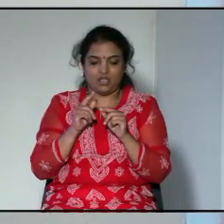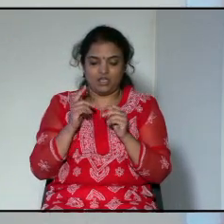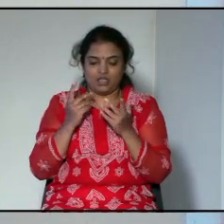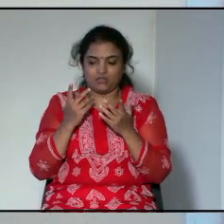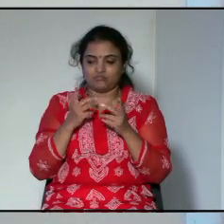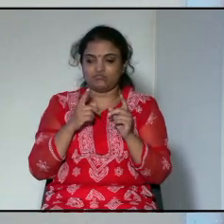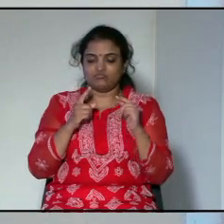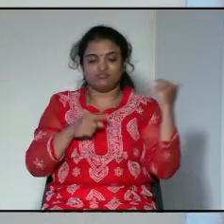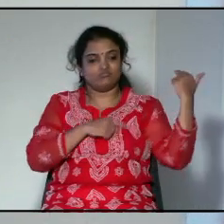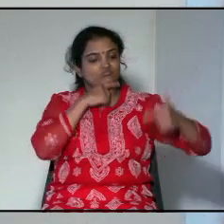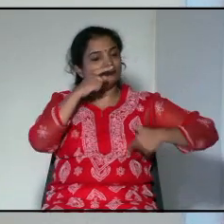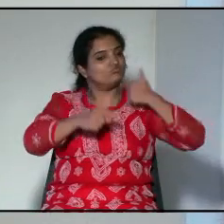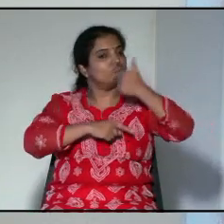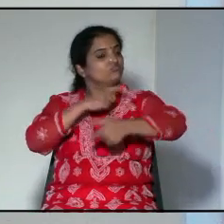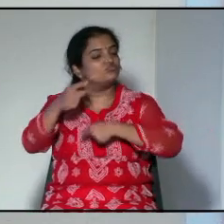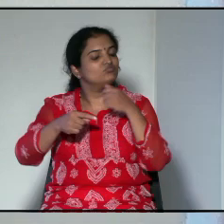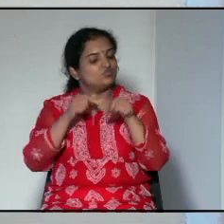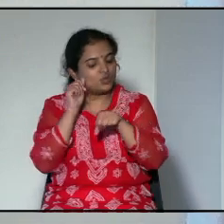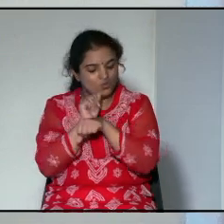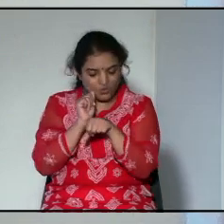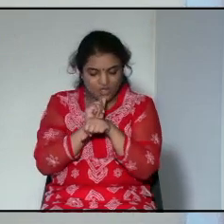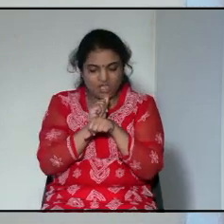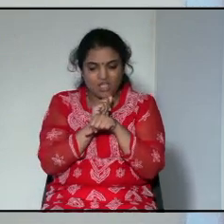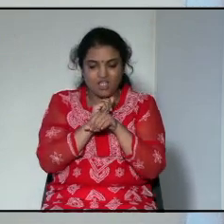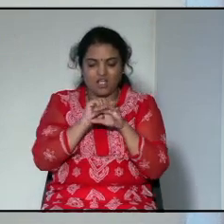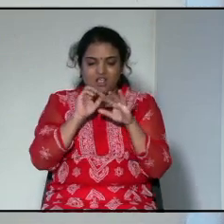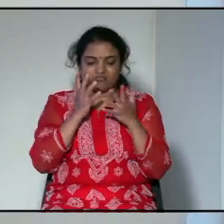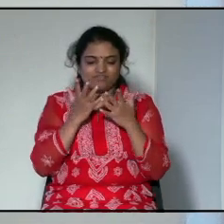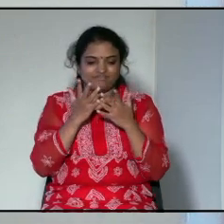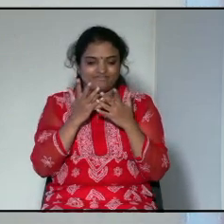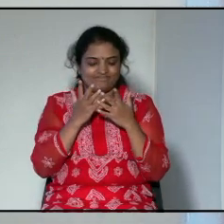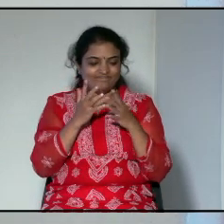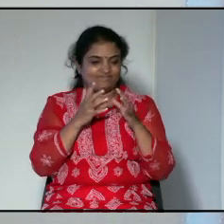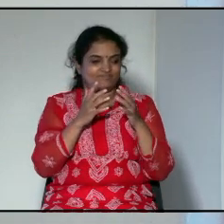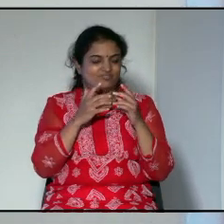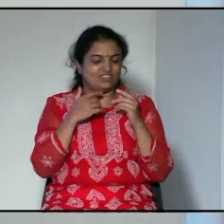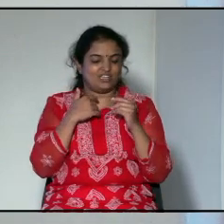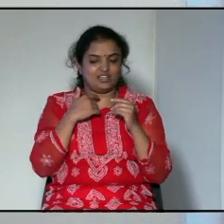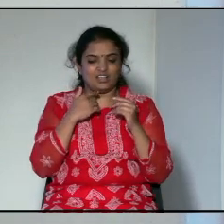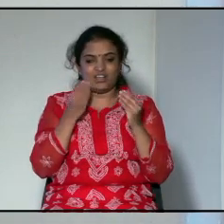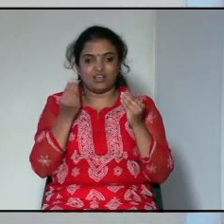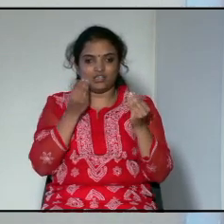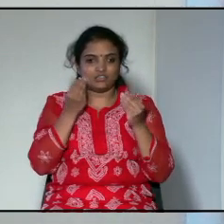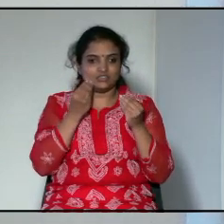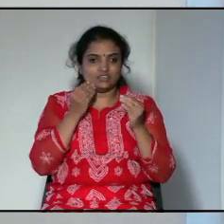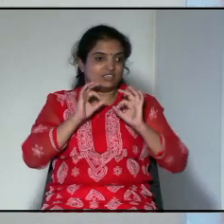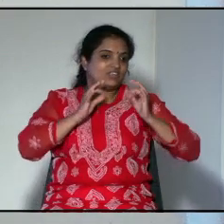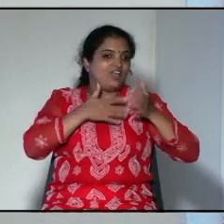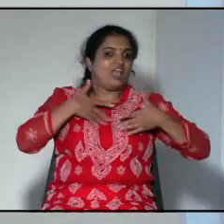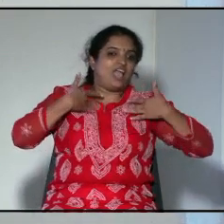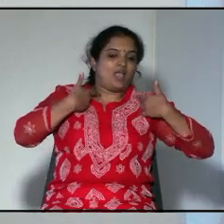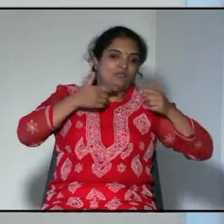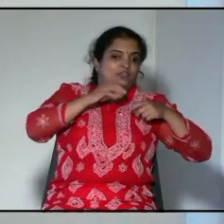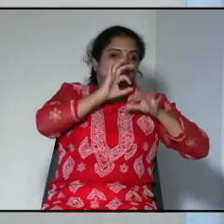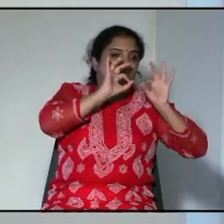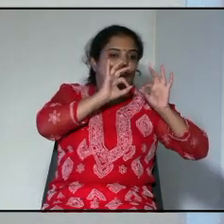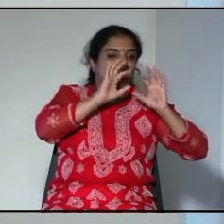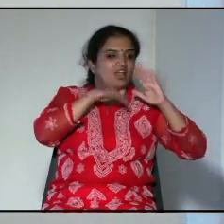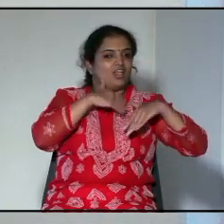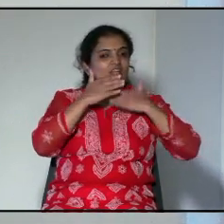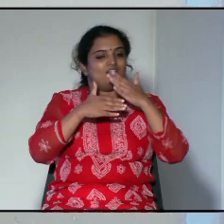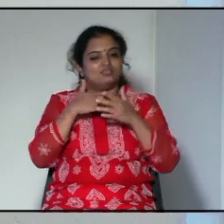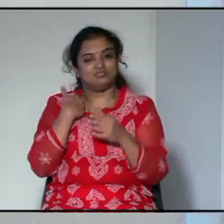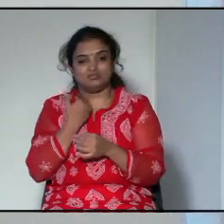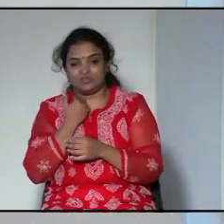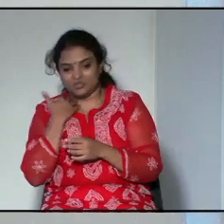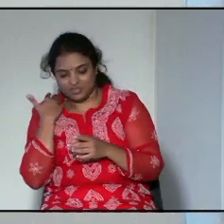week, the diary is witness to how her mood swings from the lows to the highs, tied typically to the trials and